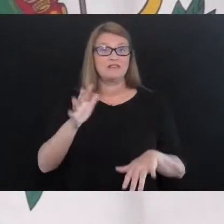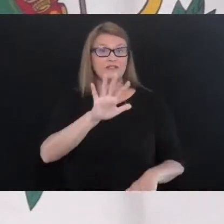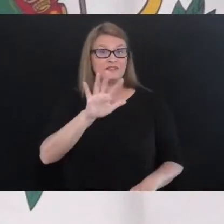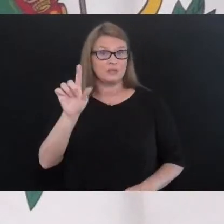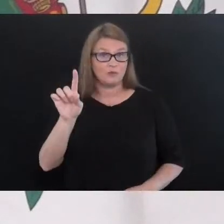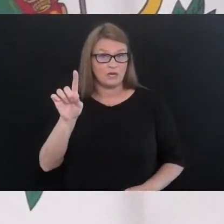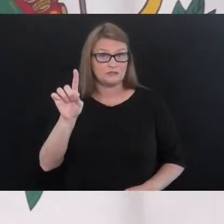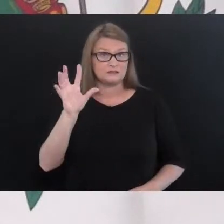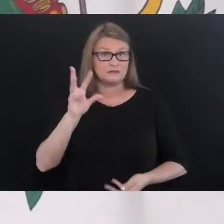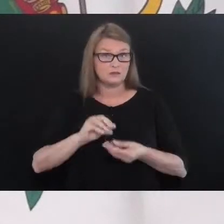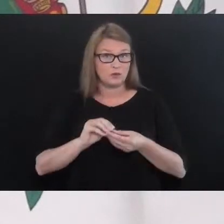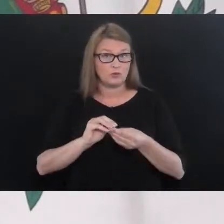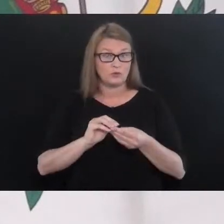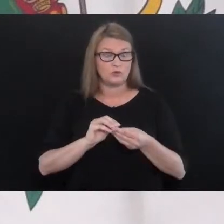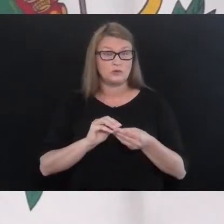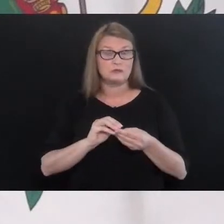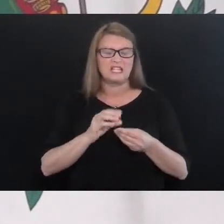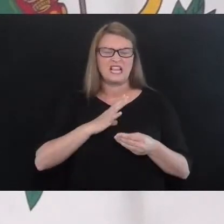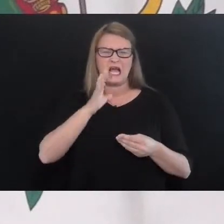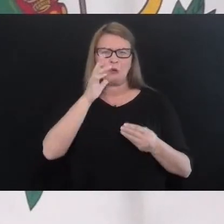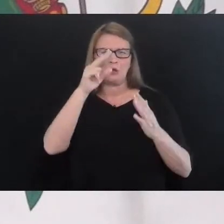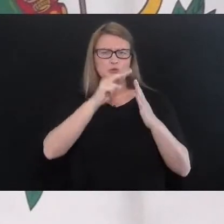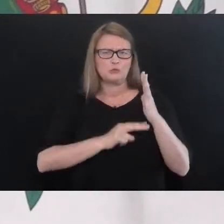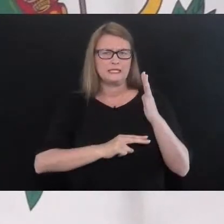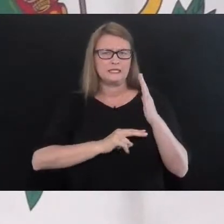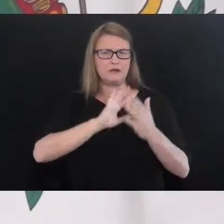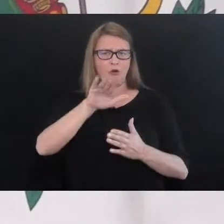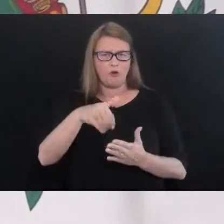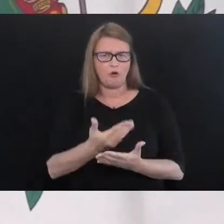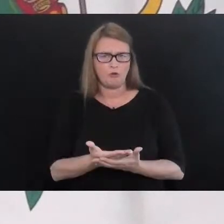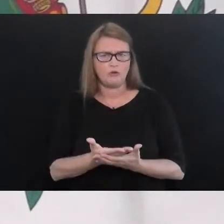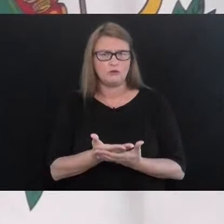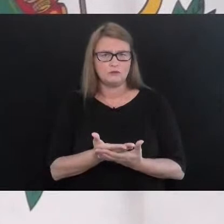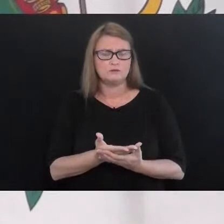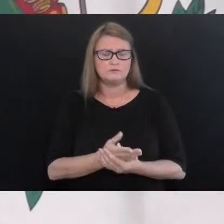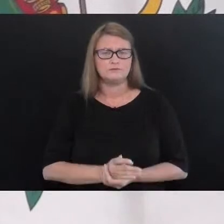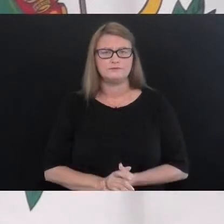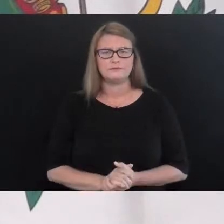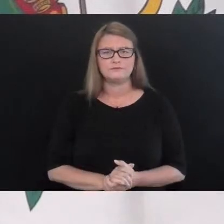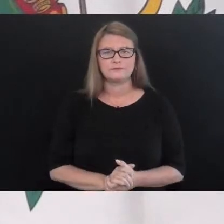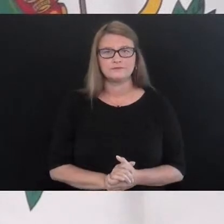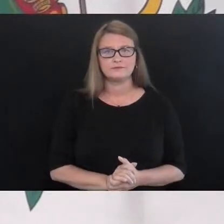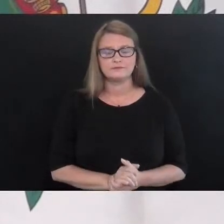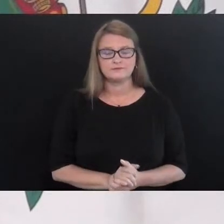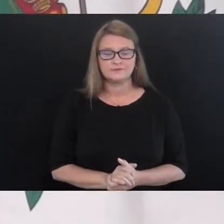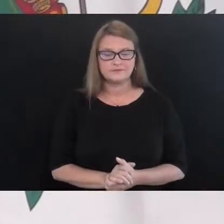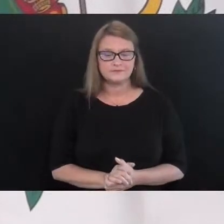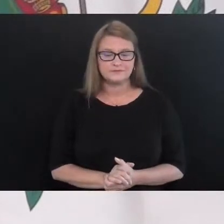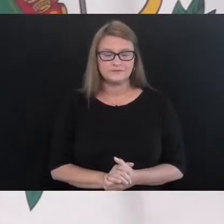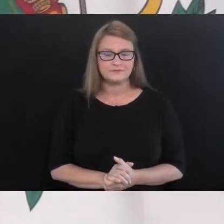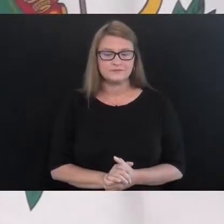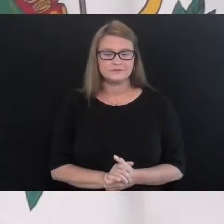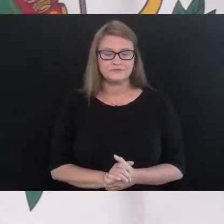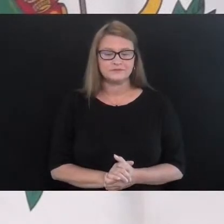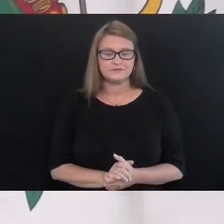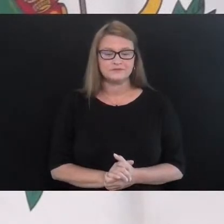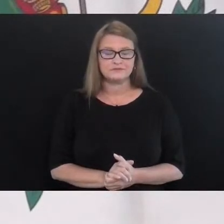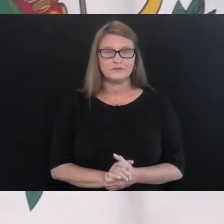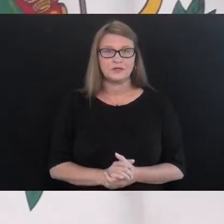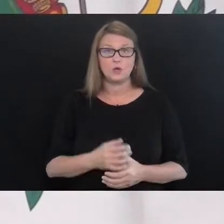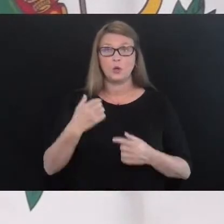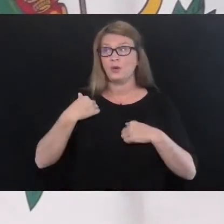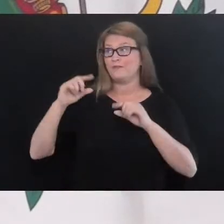and everything, and I'll go through those in just one second, but we've been at Wirt